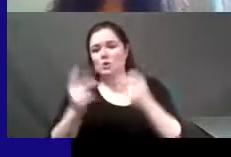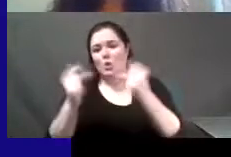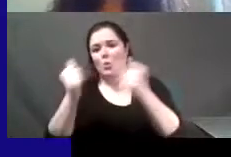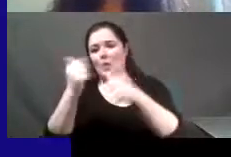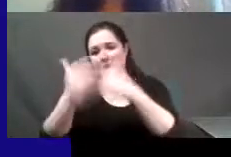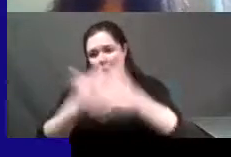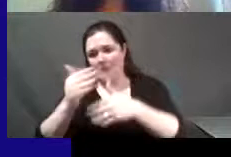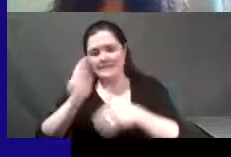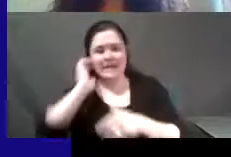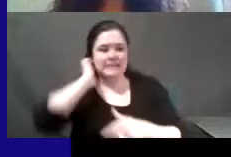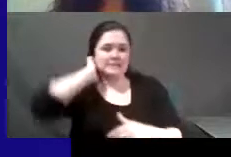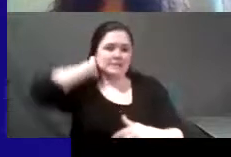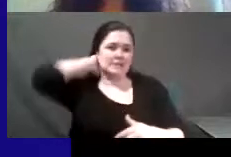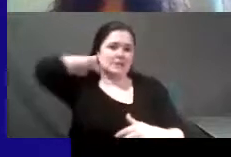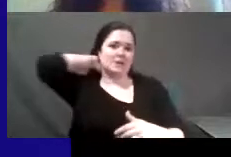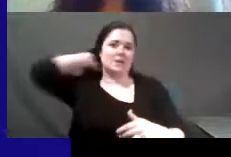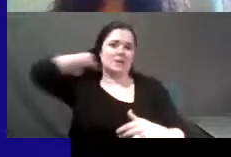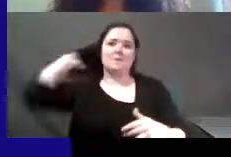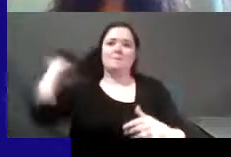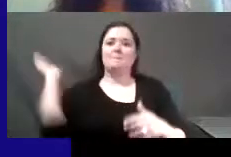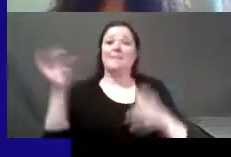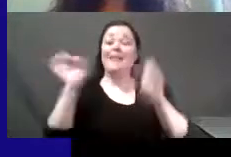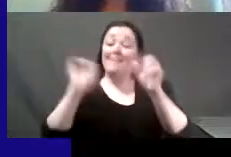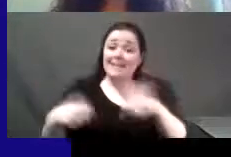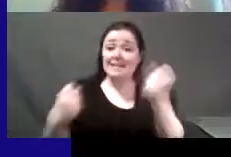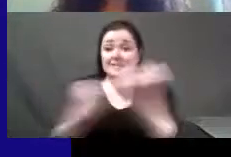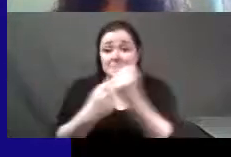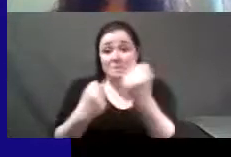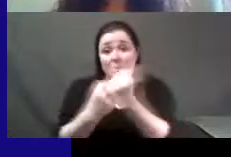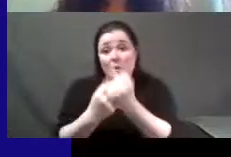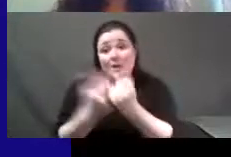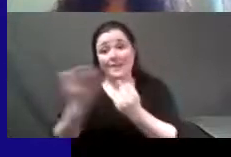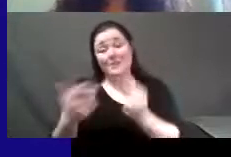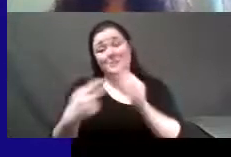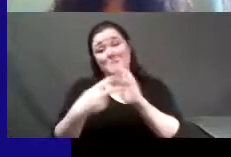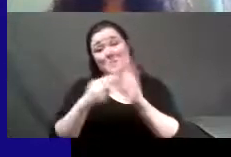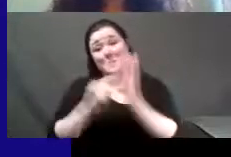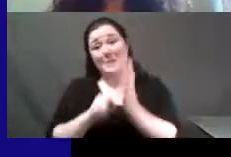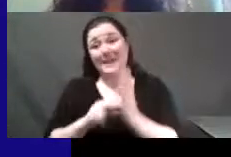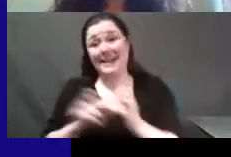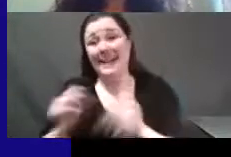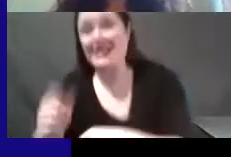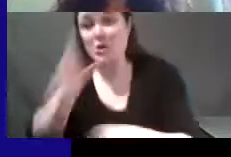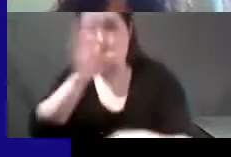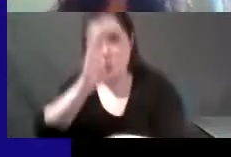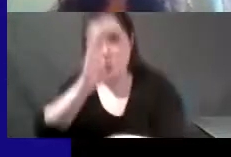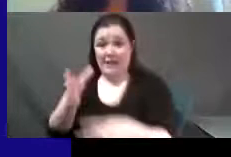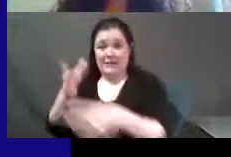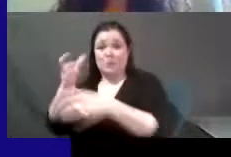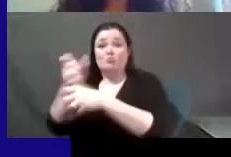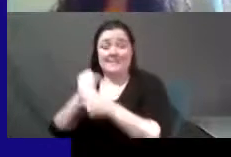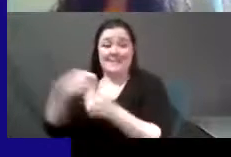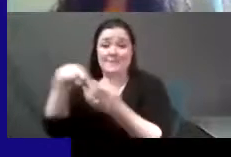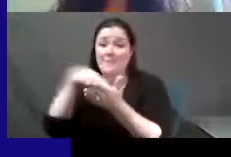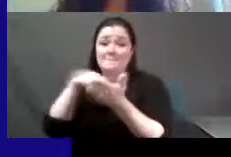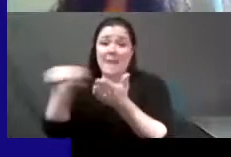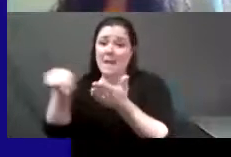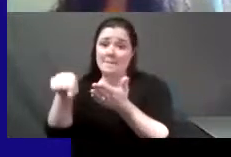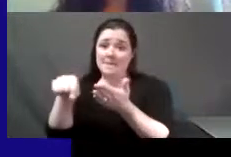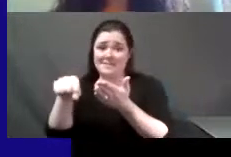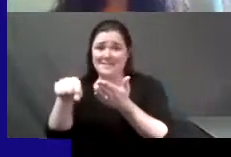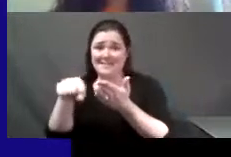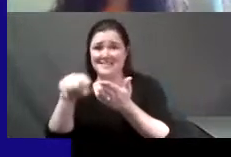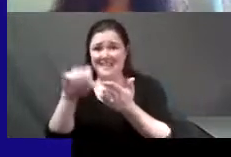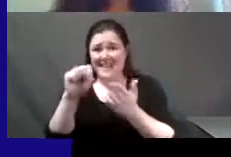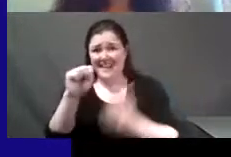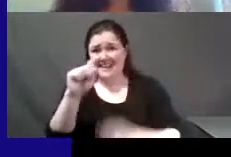And they can get support there so that they can directly receive those payments, because I mean, stimulus